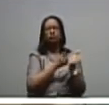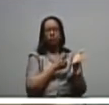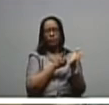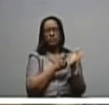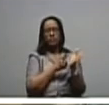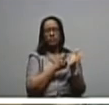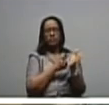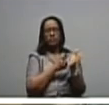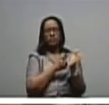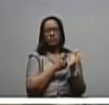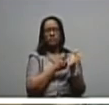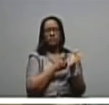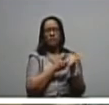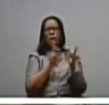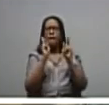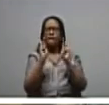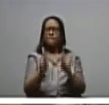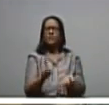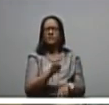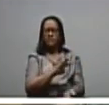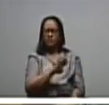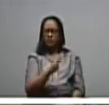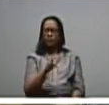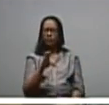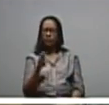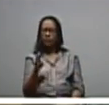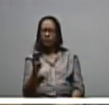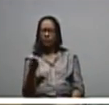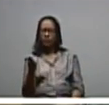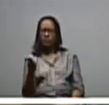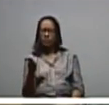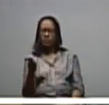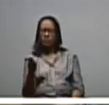Anyone who is different from us,